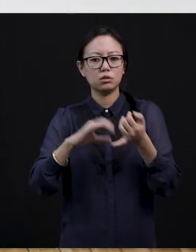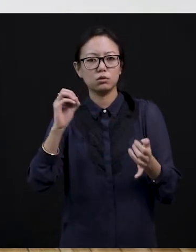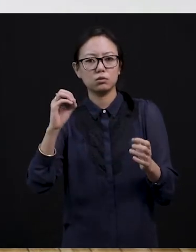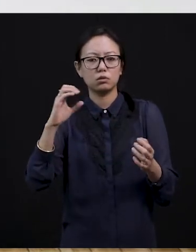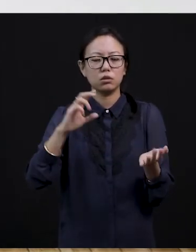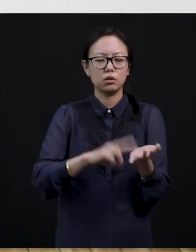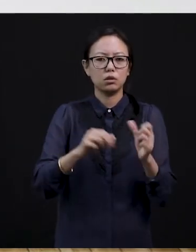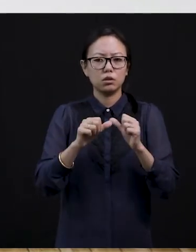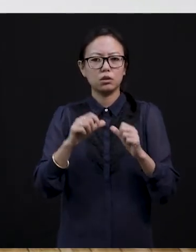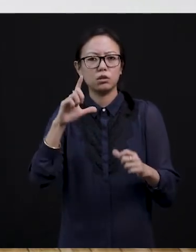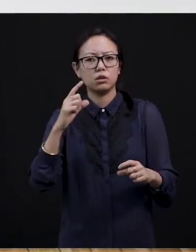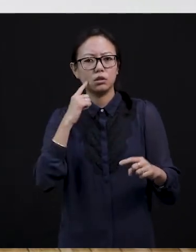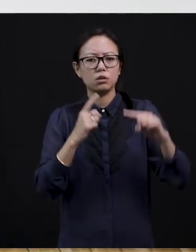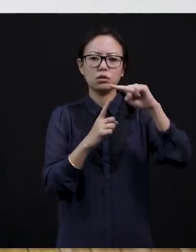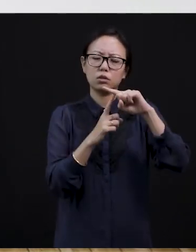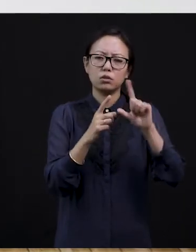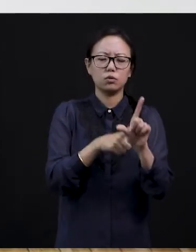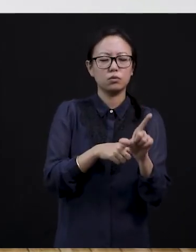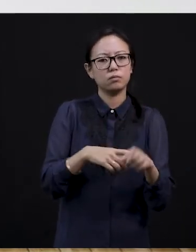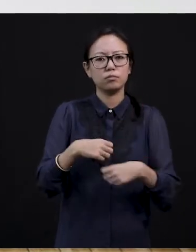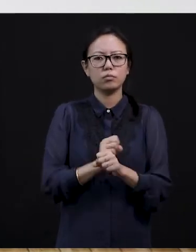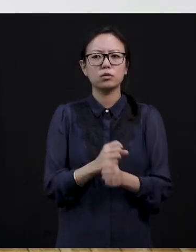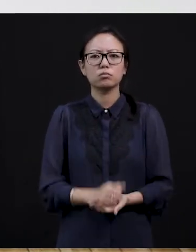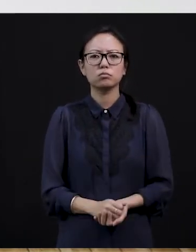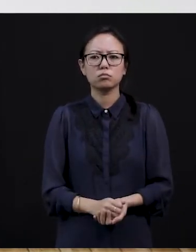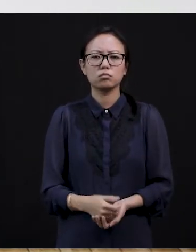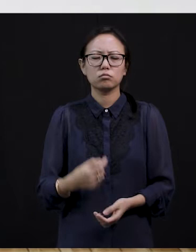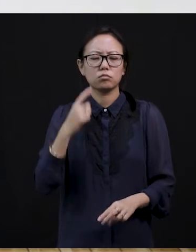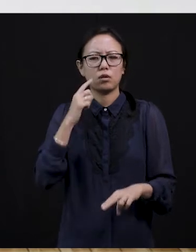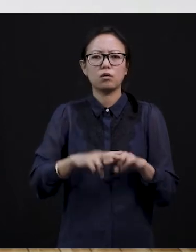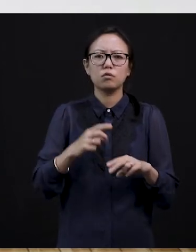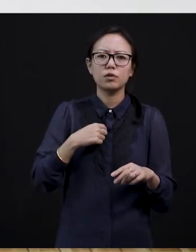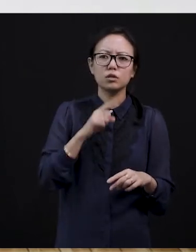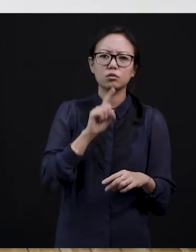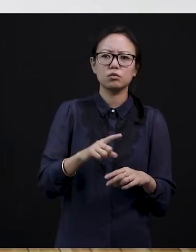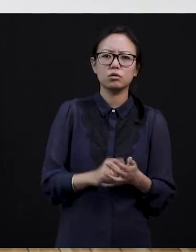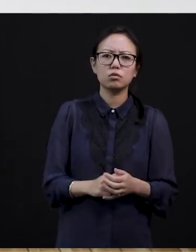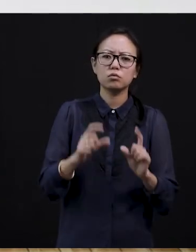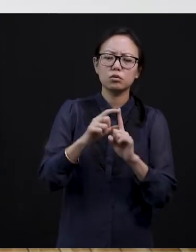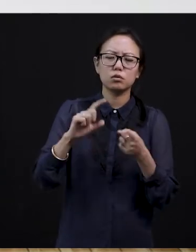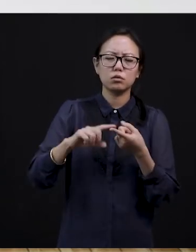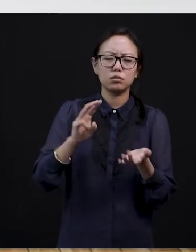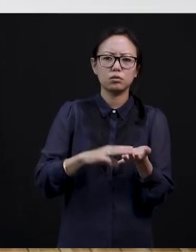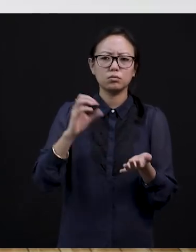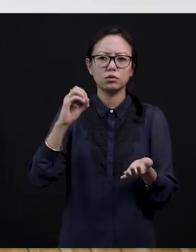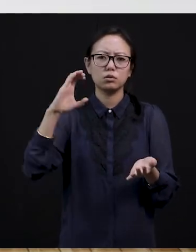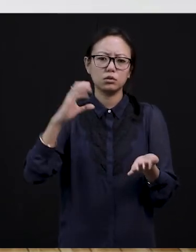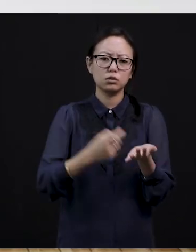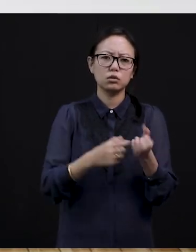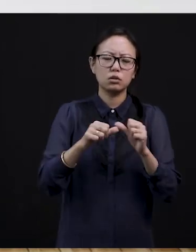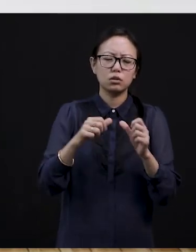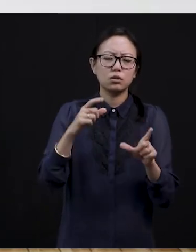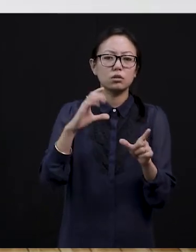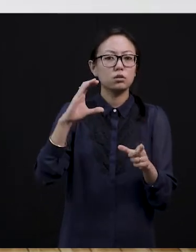a democracy improve my personality? It can, because I can voice my thoughts. If I do not